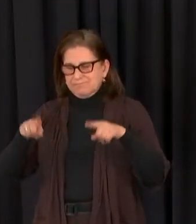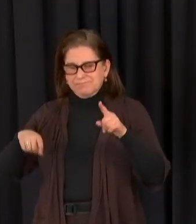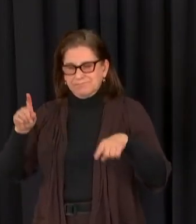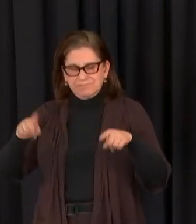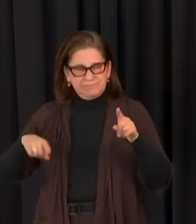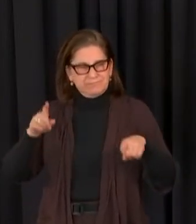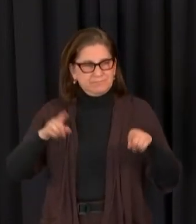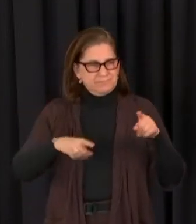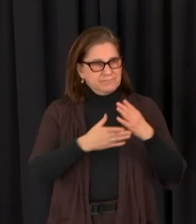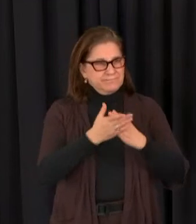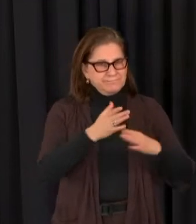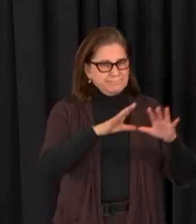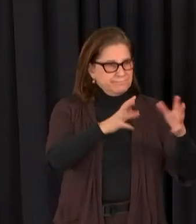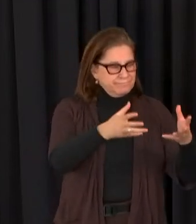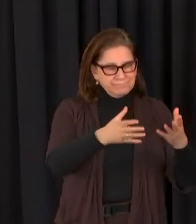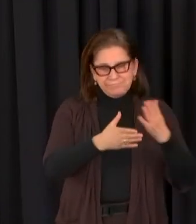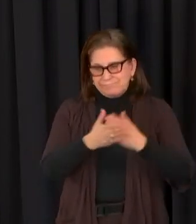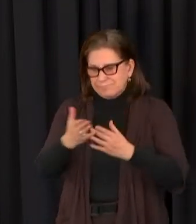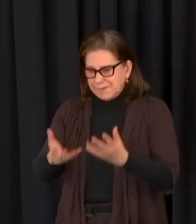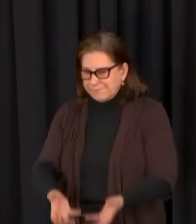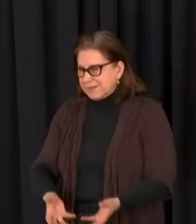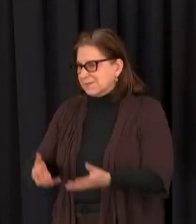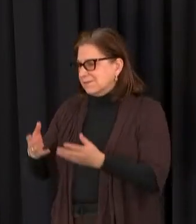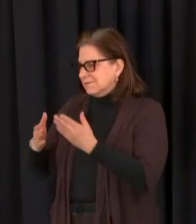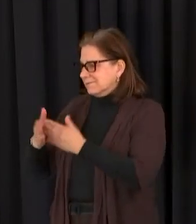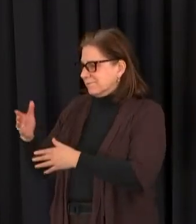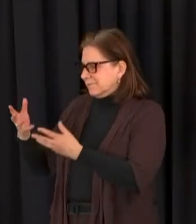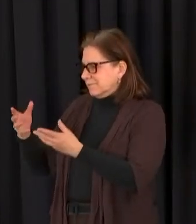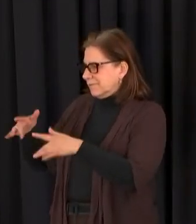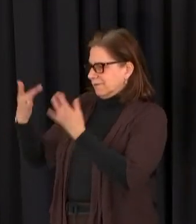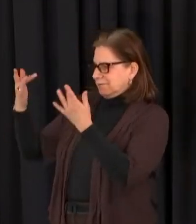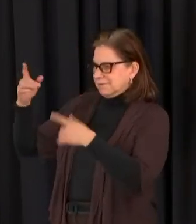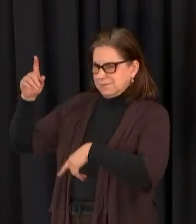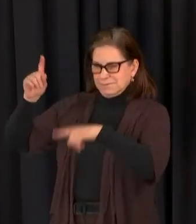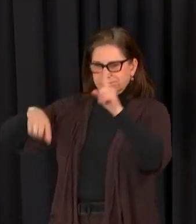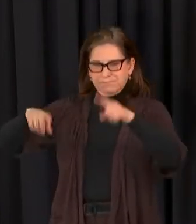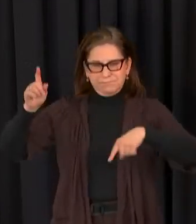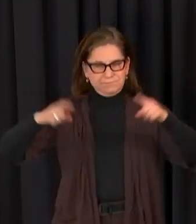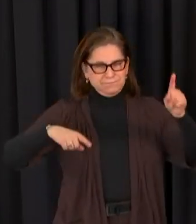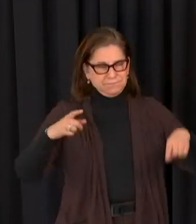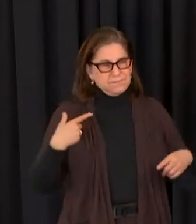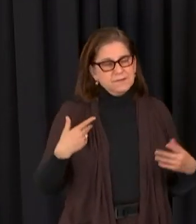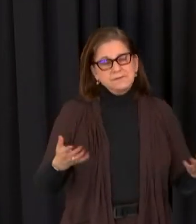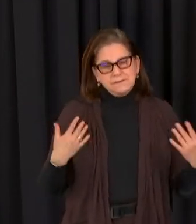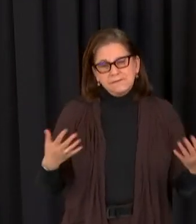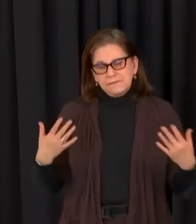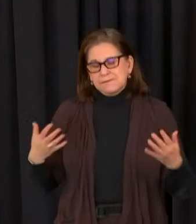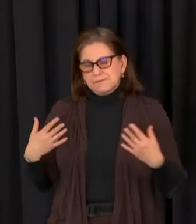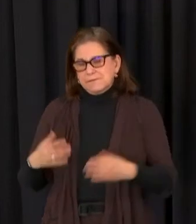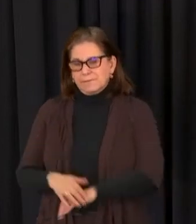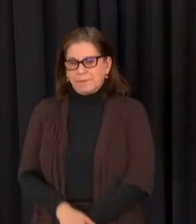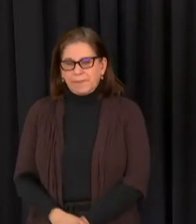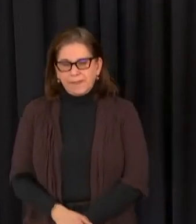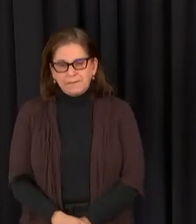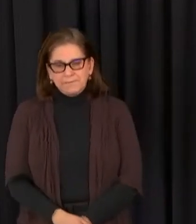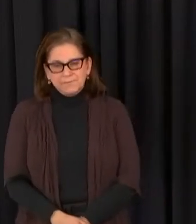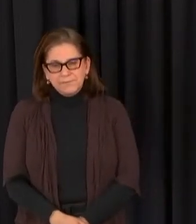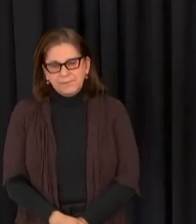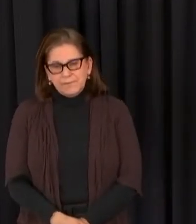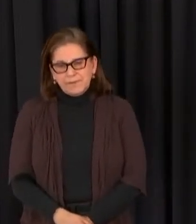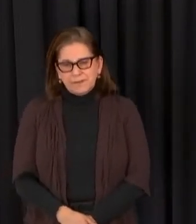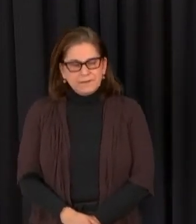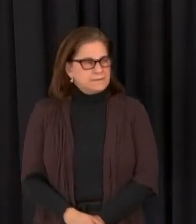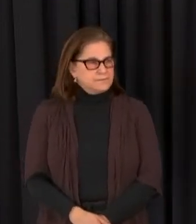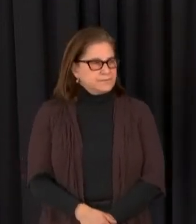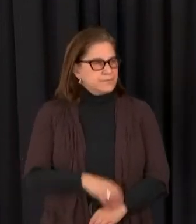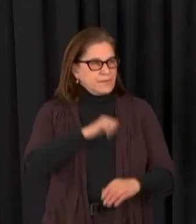need people to jump into the pre-registration system who are members of the general public, less than 65 years old, no qualifying health conditions,